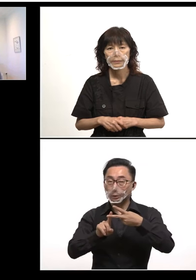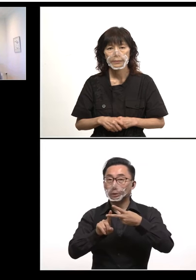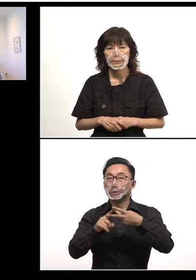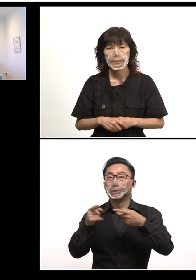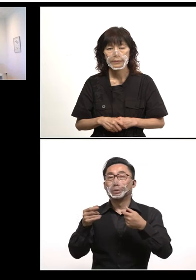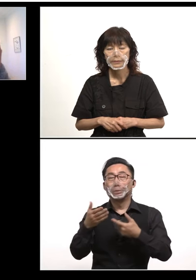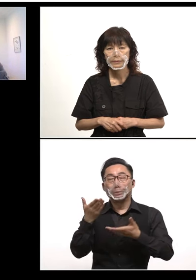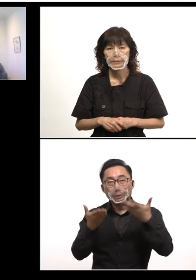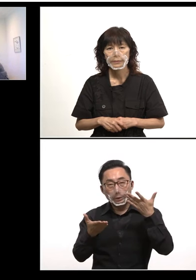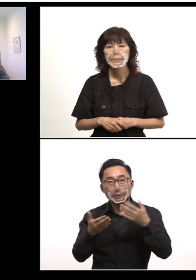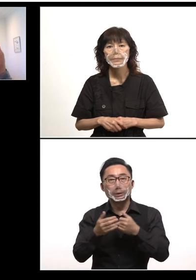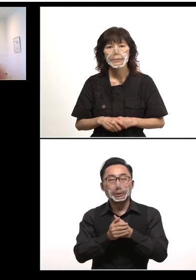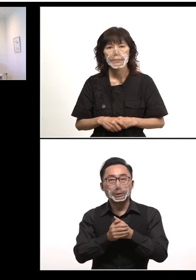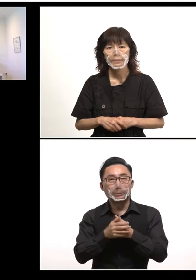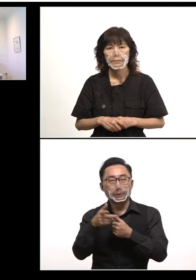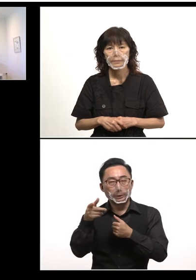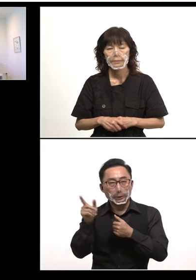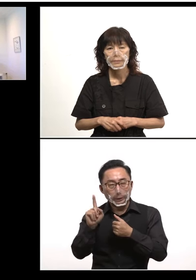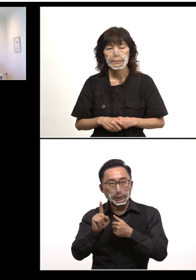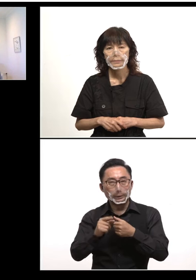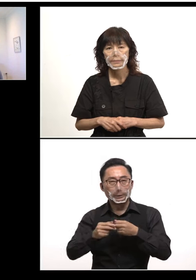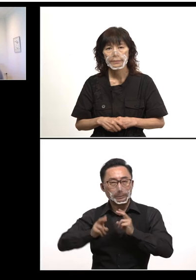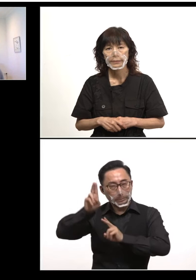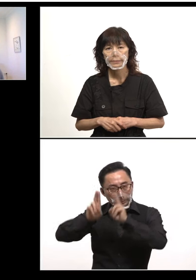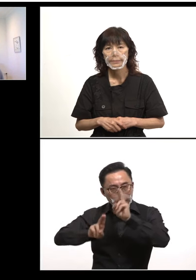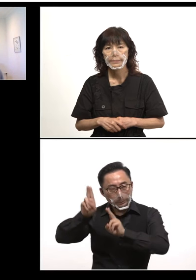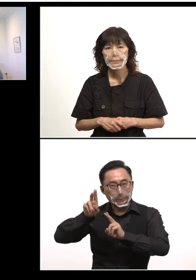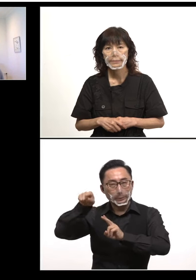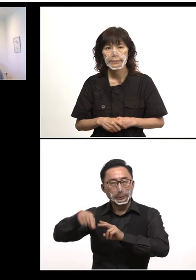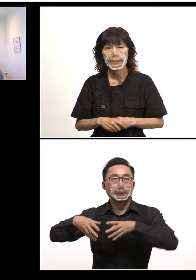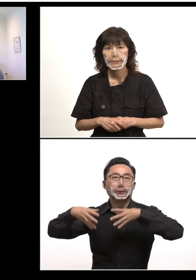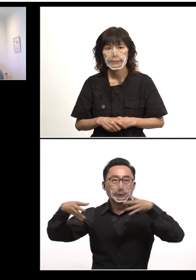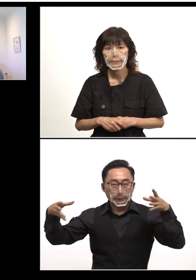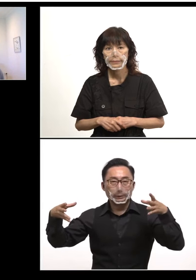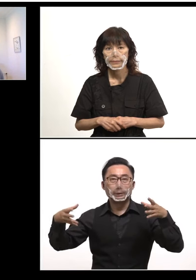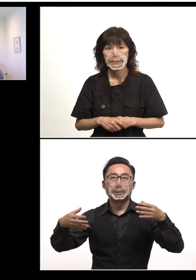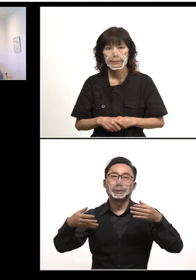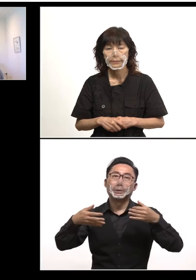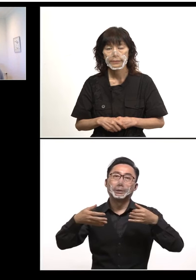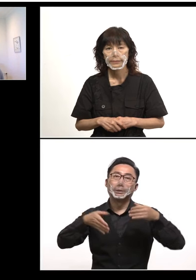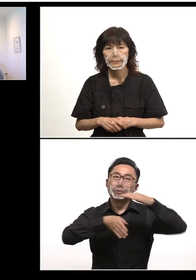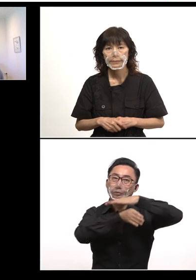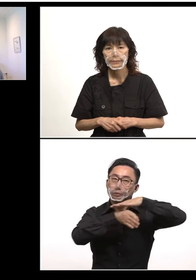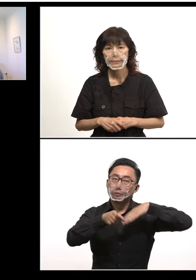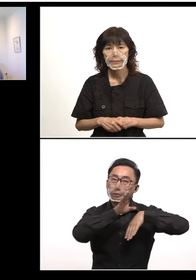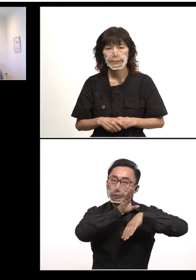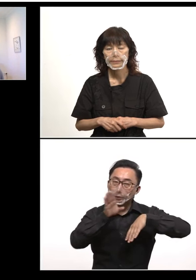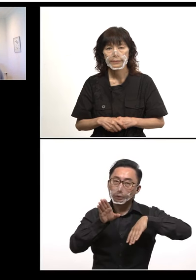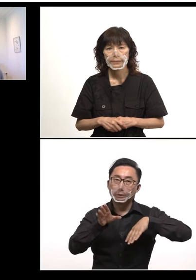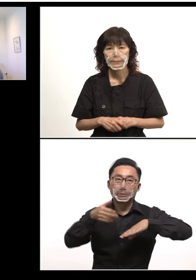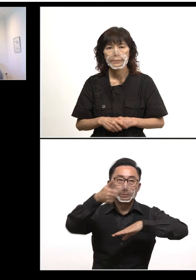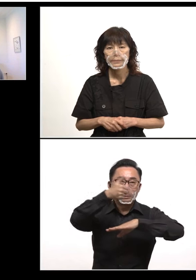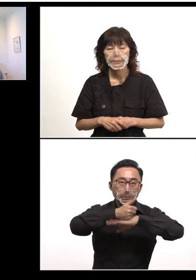big cities at a lot of the shopping areas. There's a variety of performers,